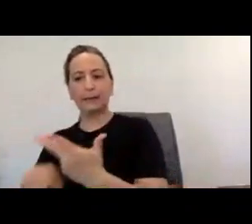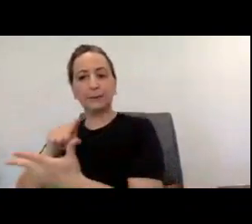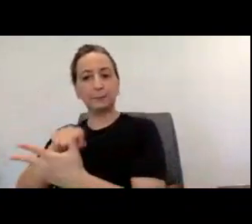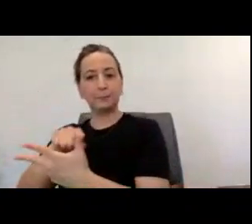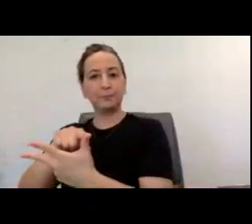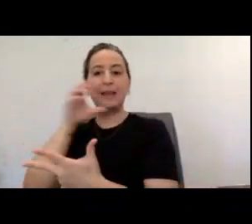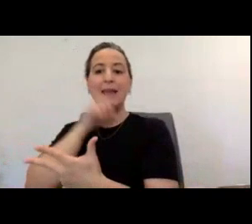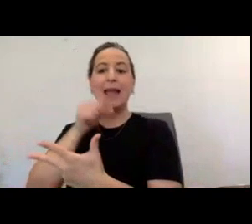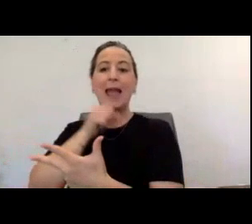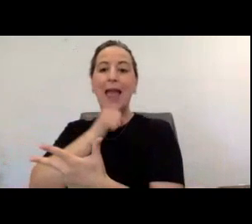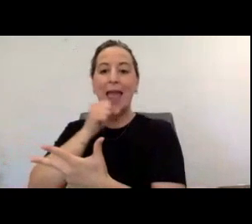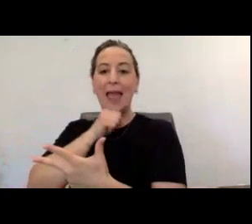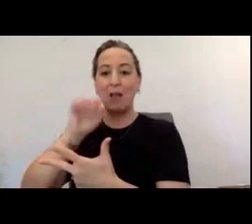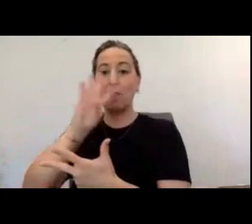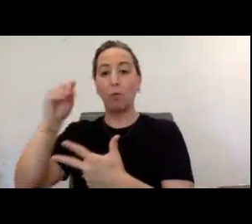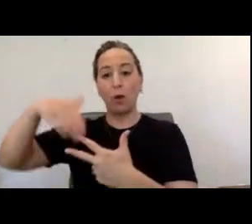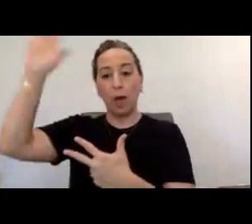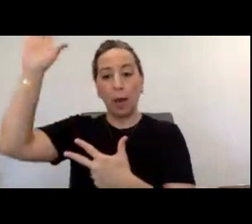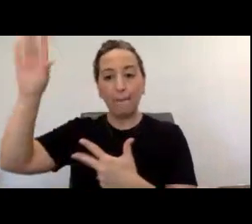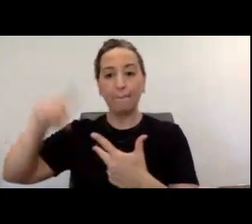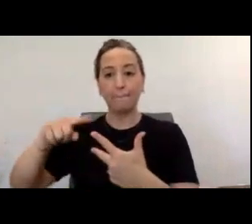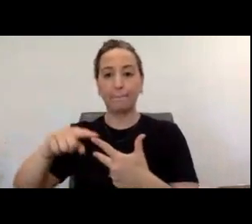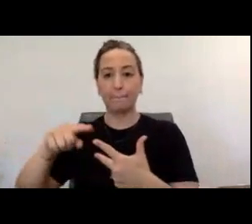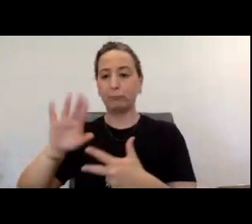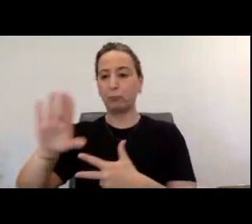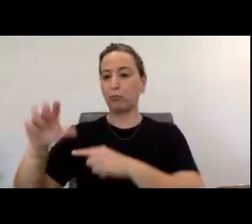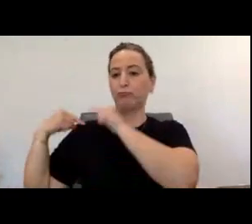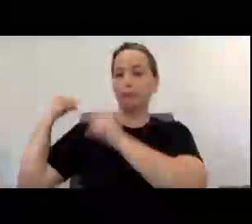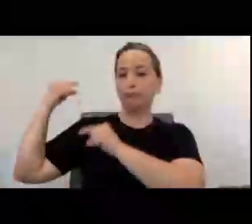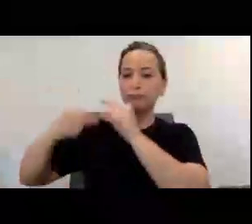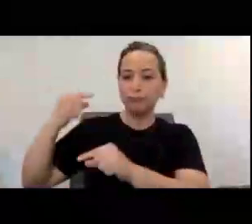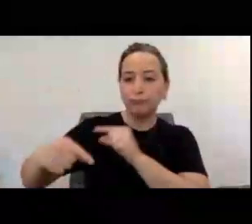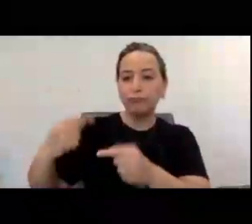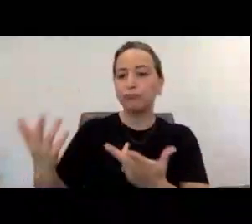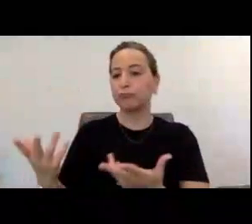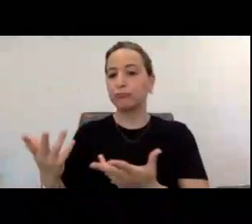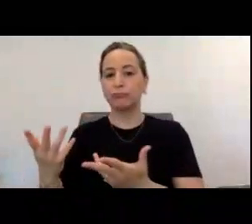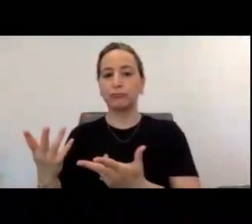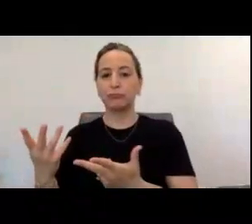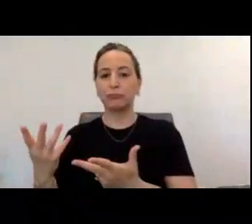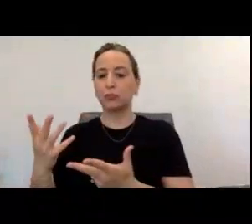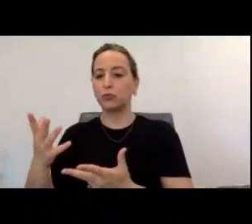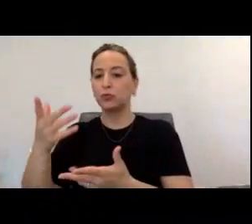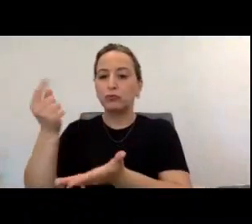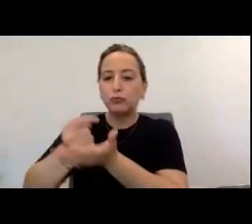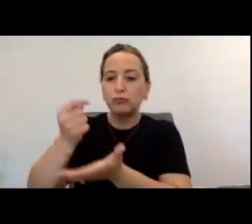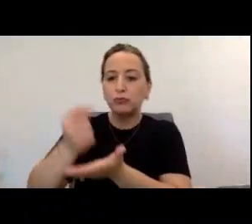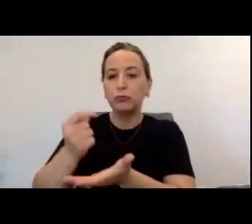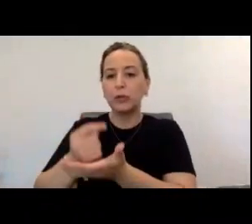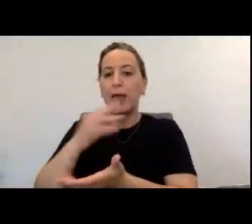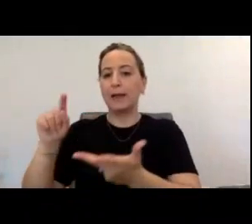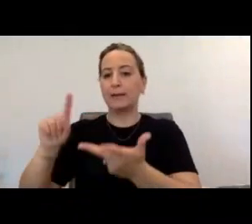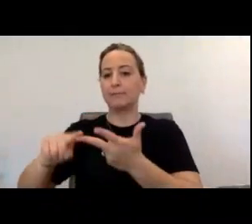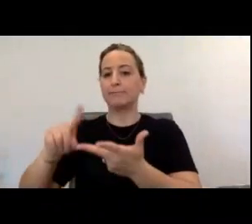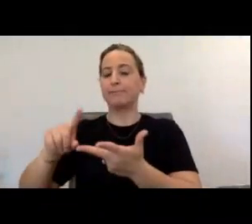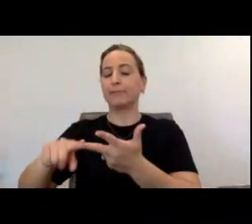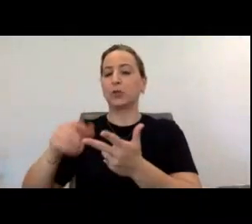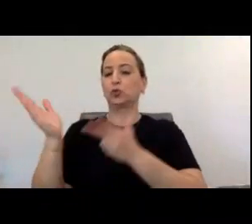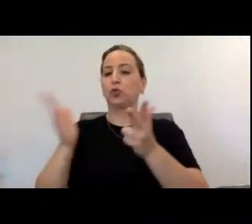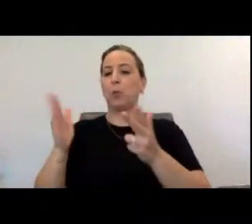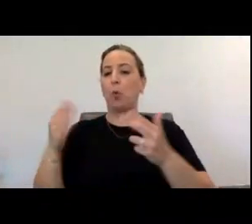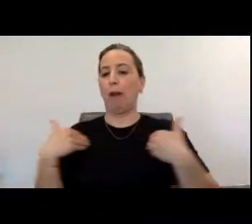age 40 and above, ancestry, as well as the use, handling, or training of support animals for disability. And